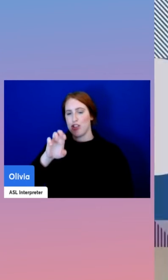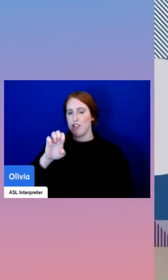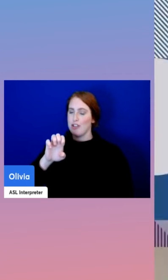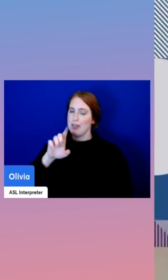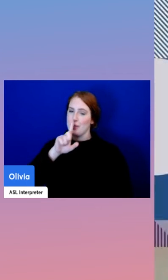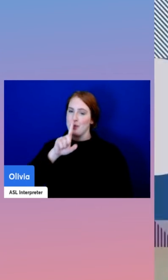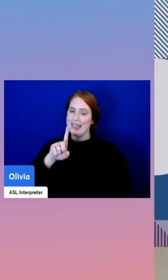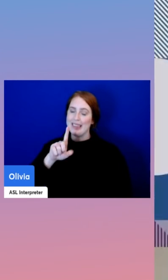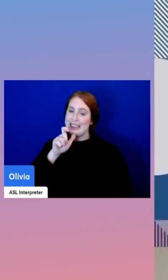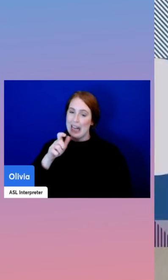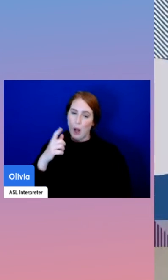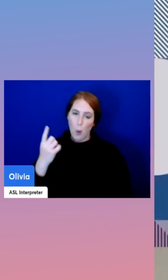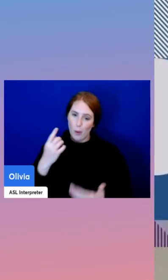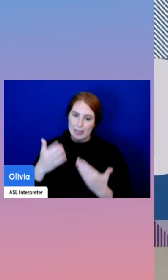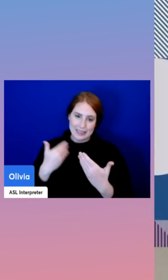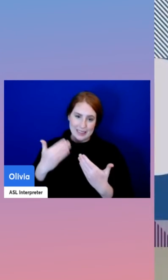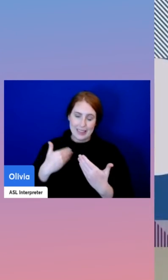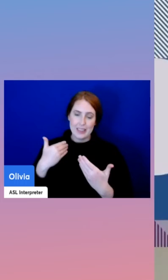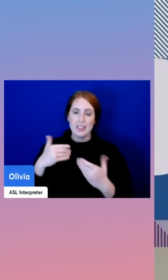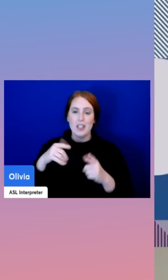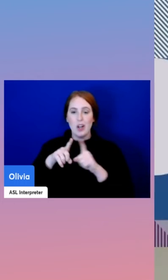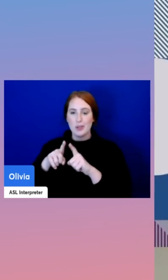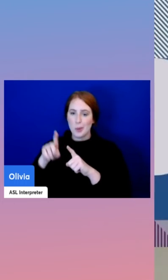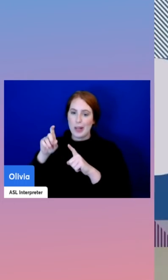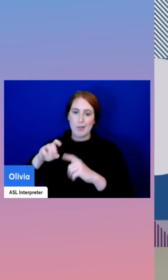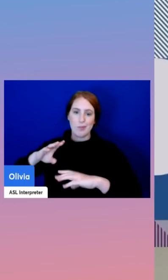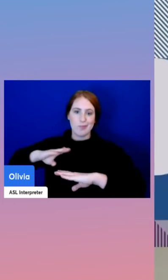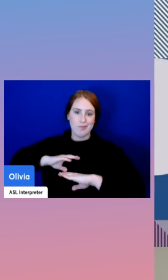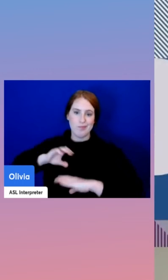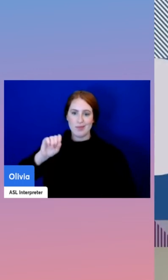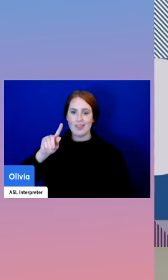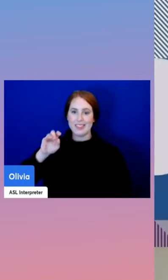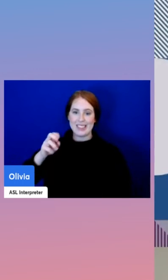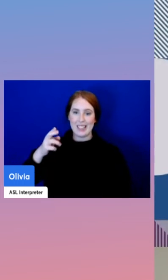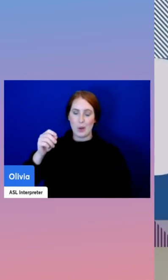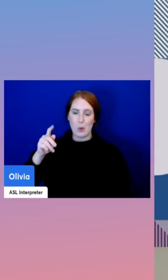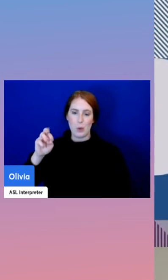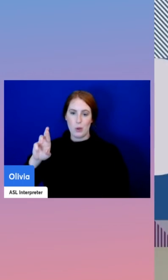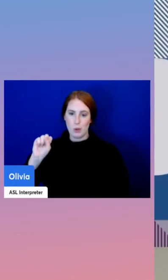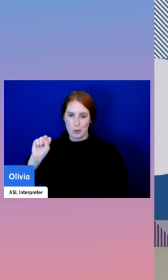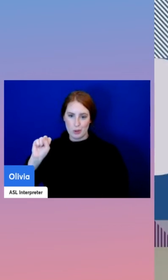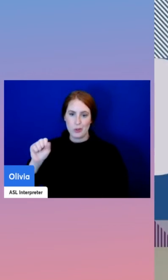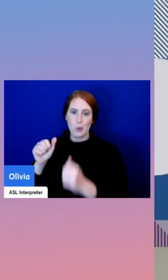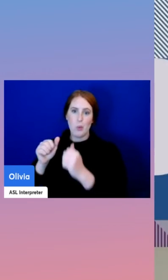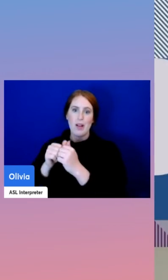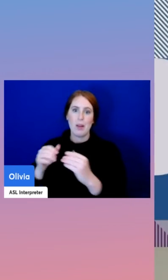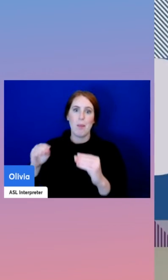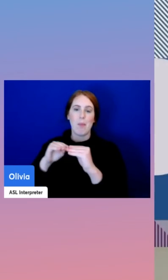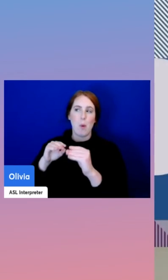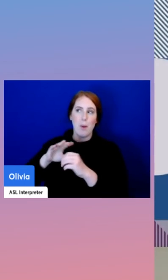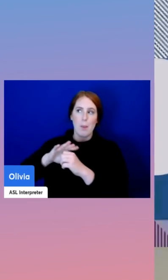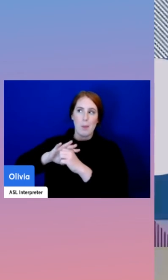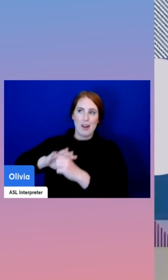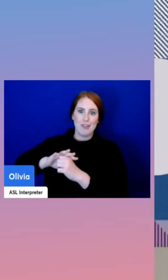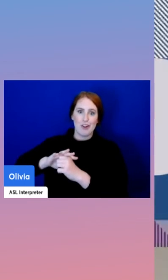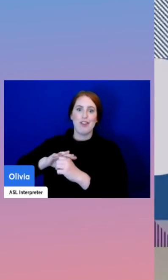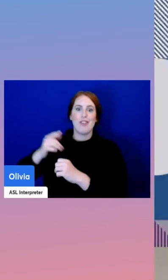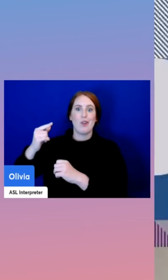there's also the need to satisfy stakeholders with more pressing green issues. So as part of